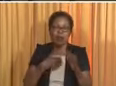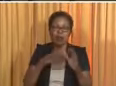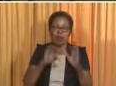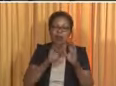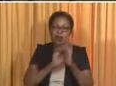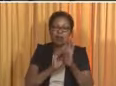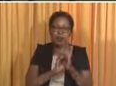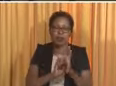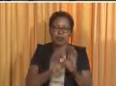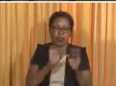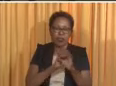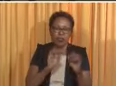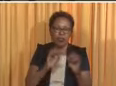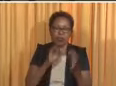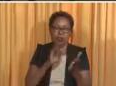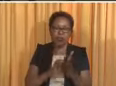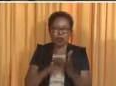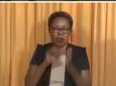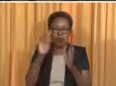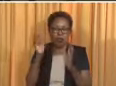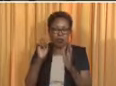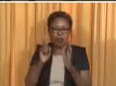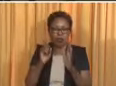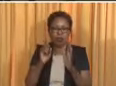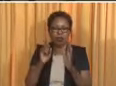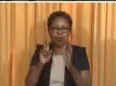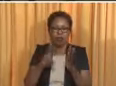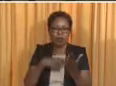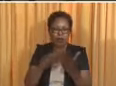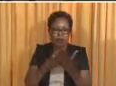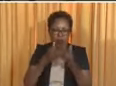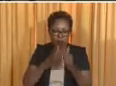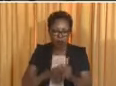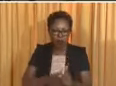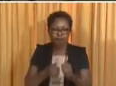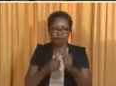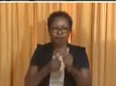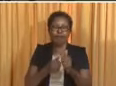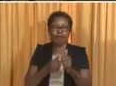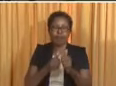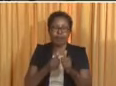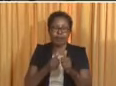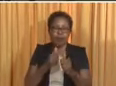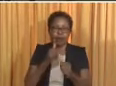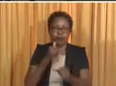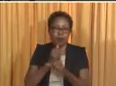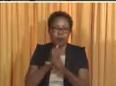within the four corners of his constitutional mandate of promoting and uniting the country.